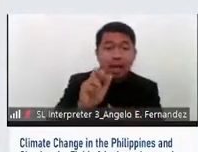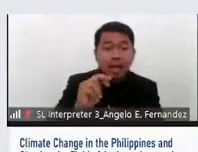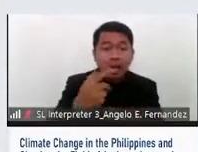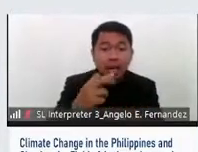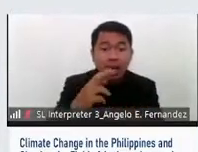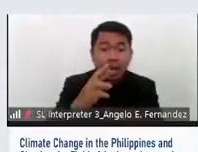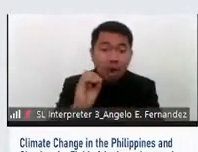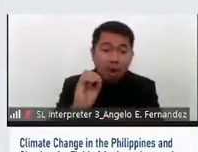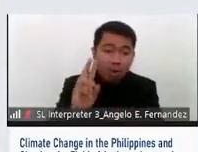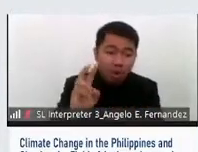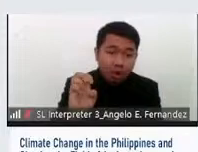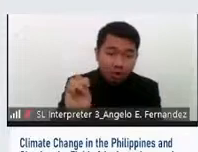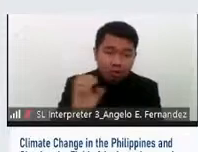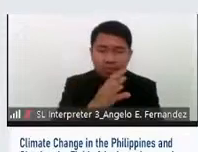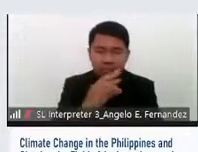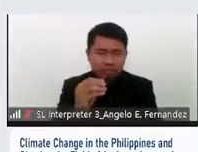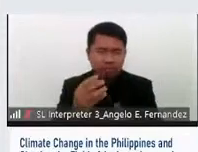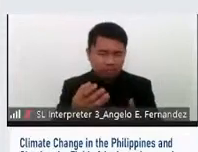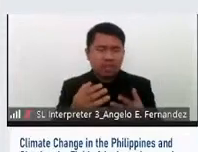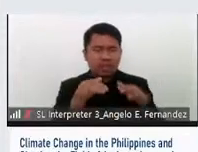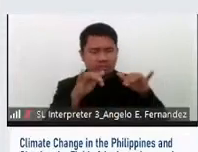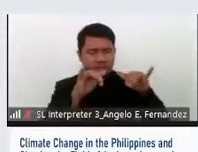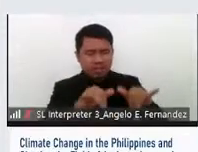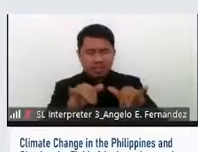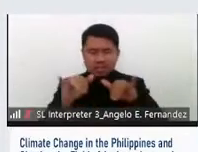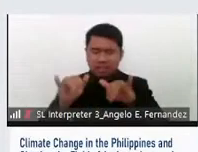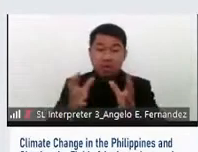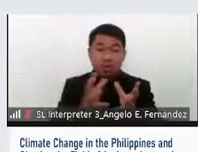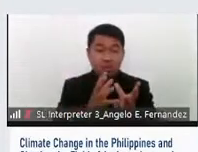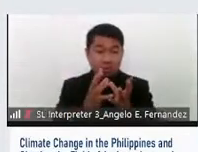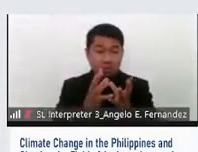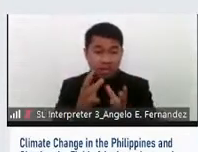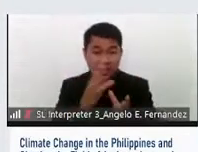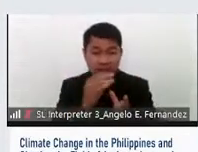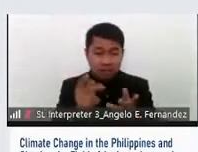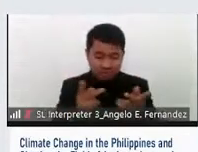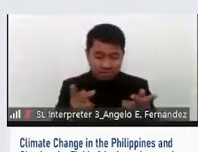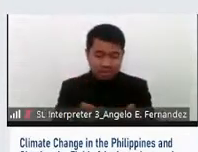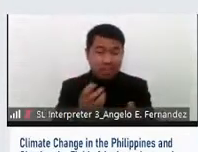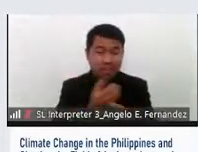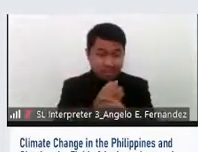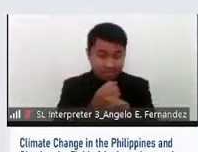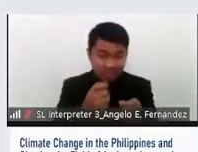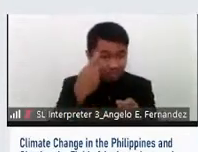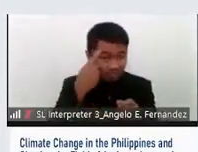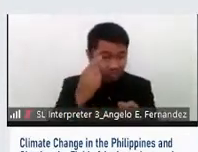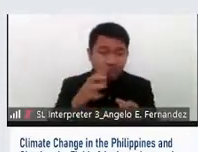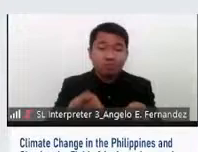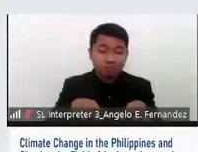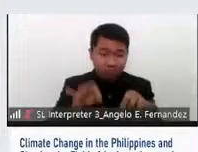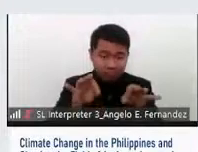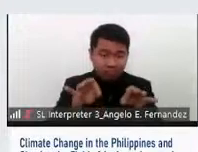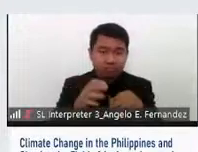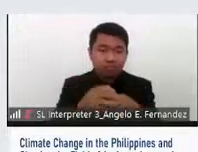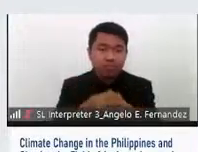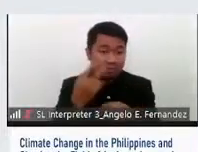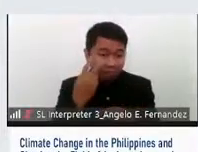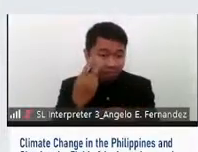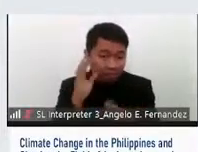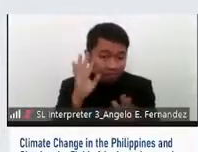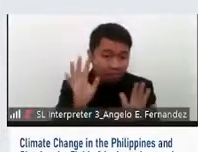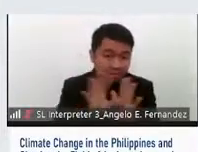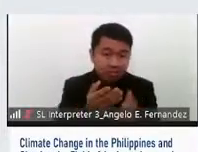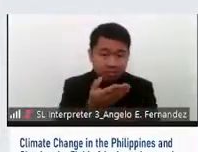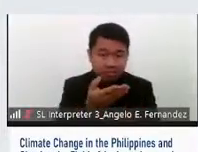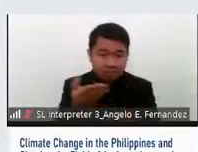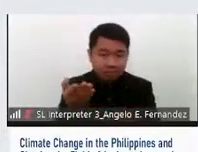preserve communities. We need all of these tools and more to adjust to the coming sea. Wave-cut notches